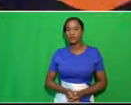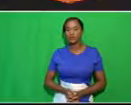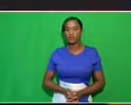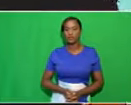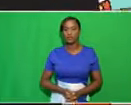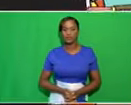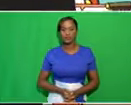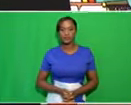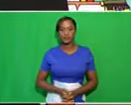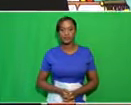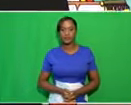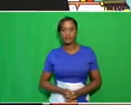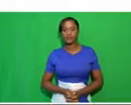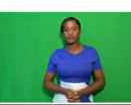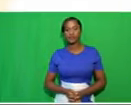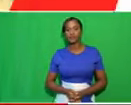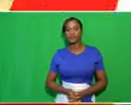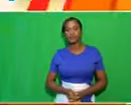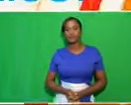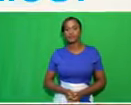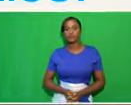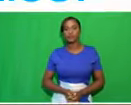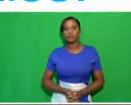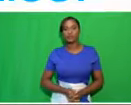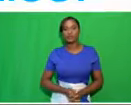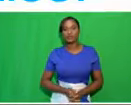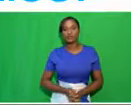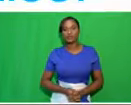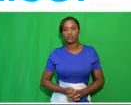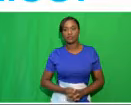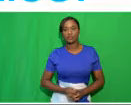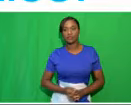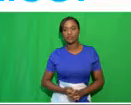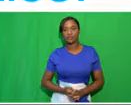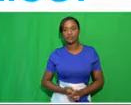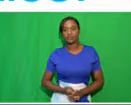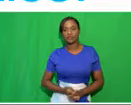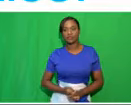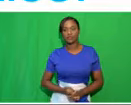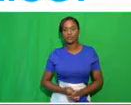of Education is doing its part. Let's get our children back to school safely.